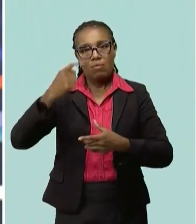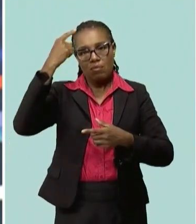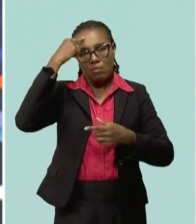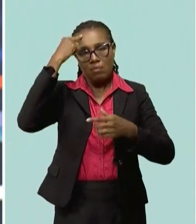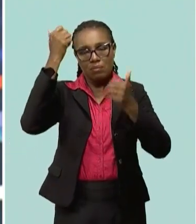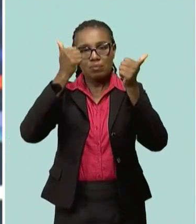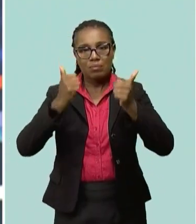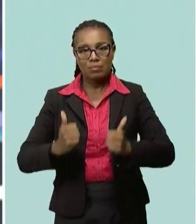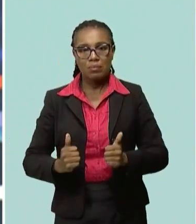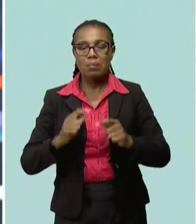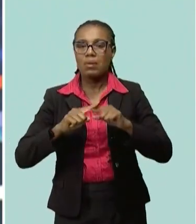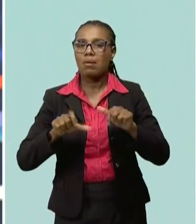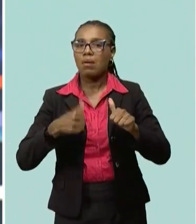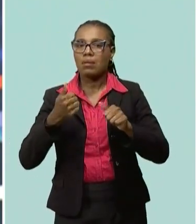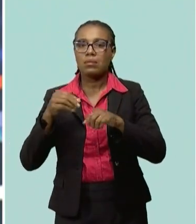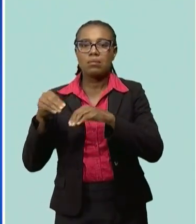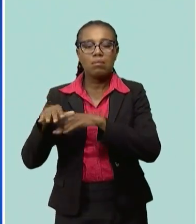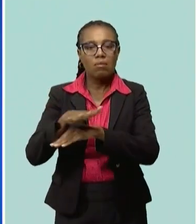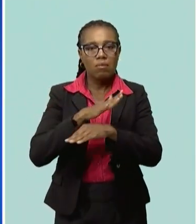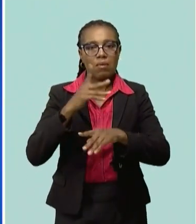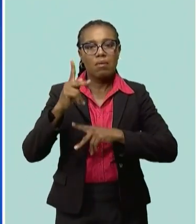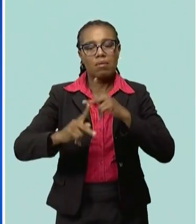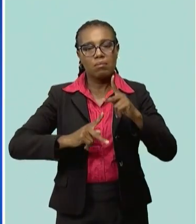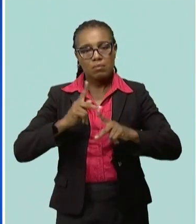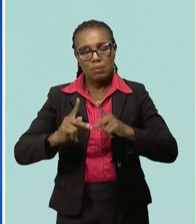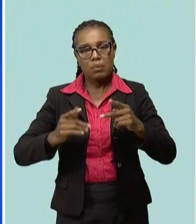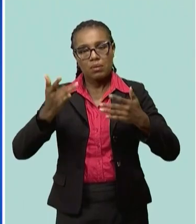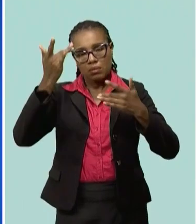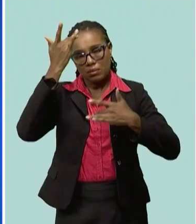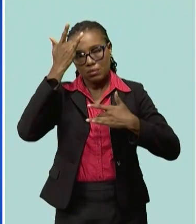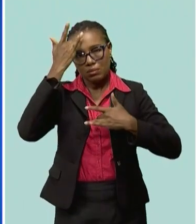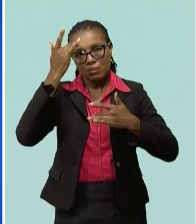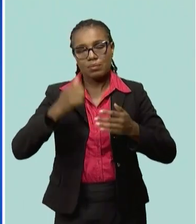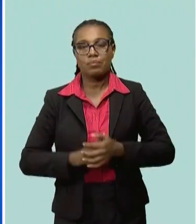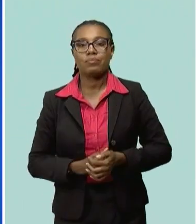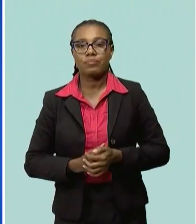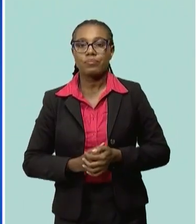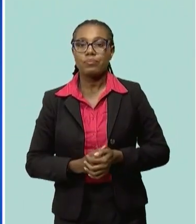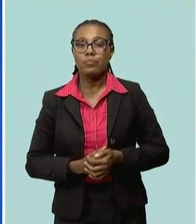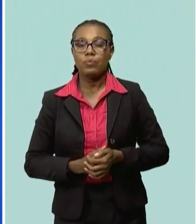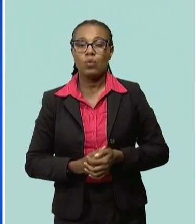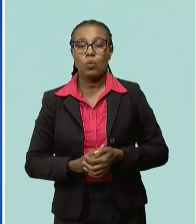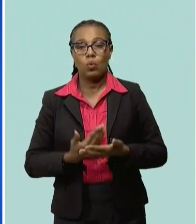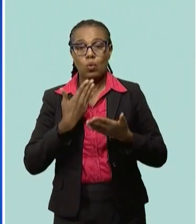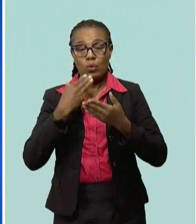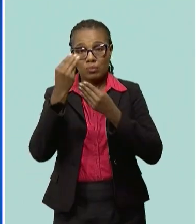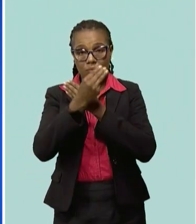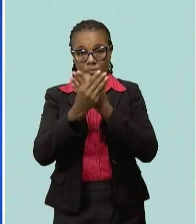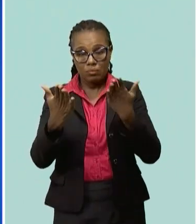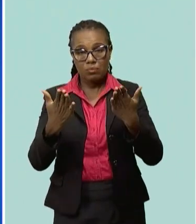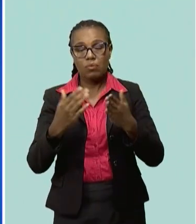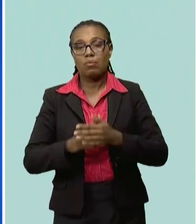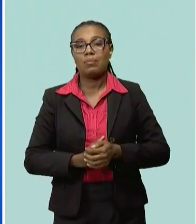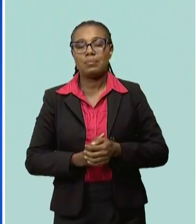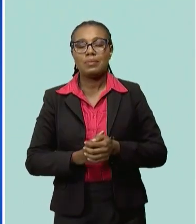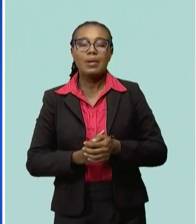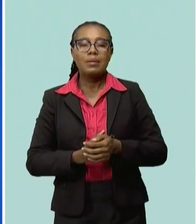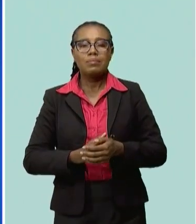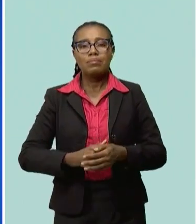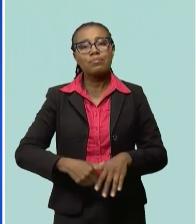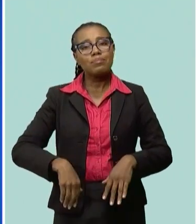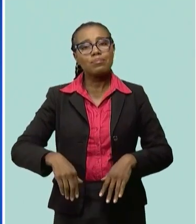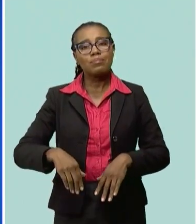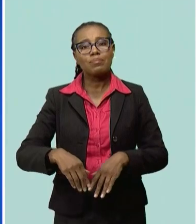people develop it. The good news is that most of the genetic influence on risk of dementia is